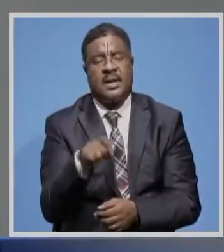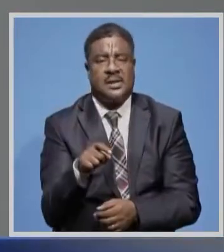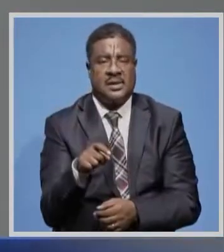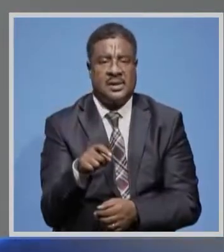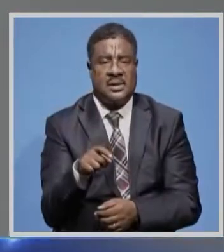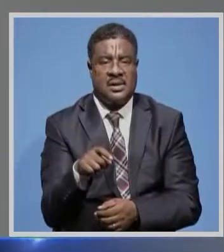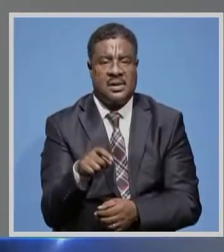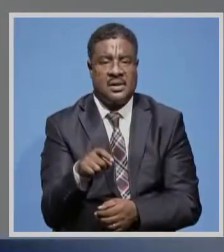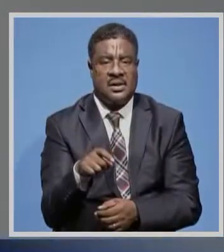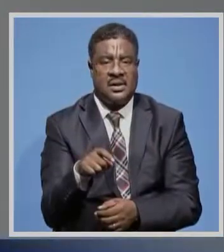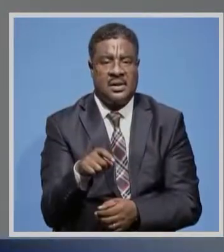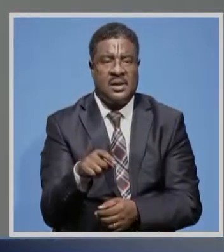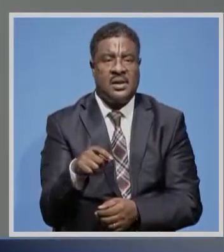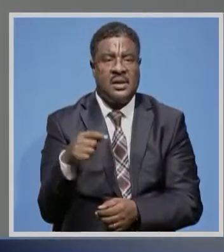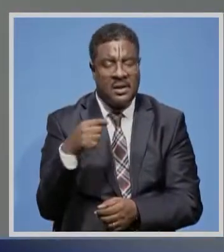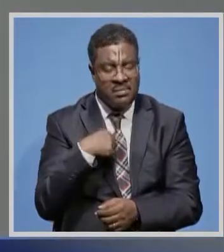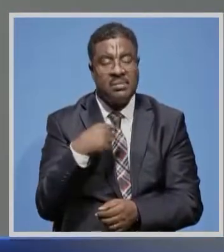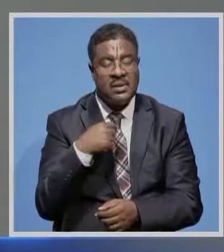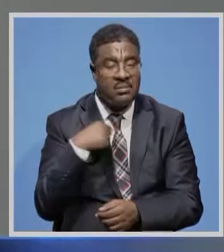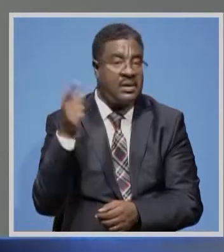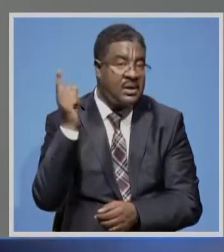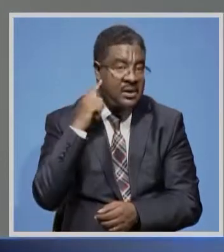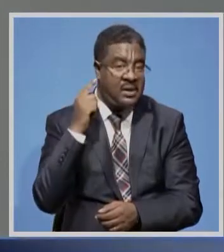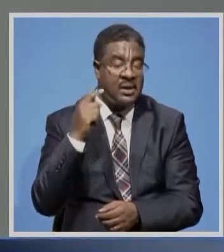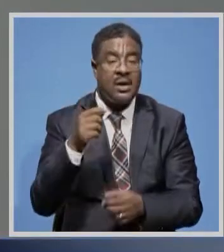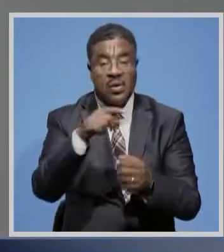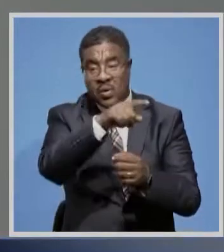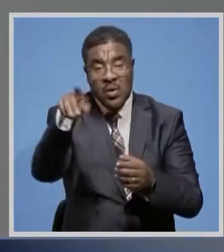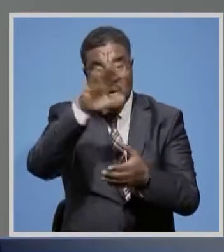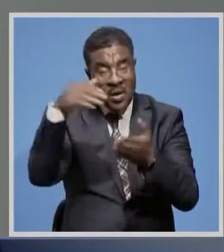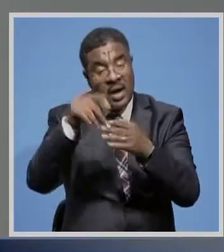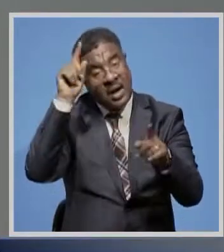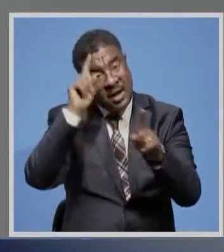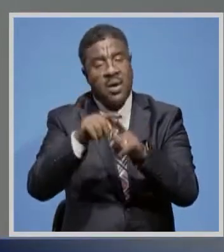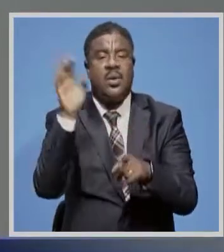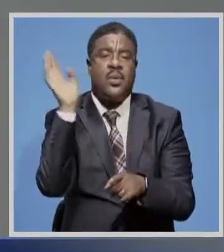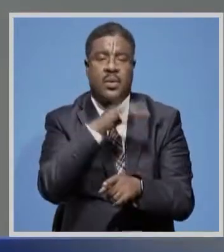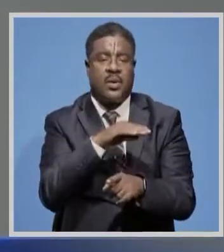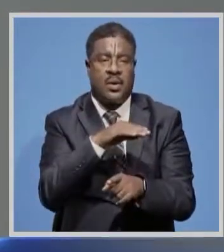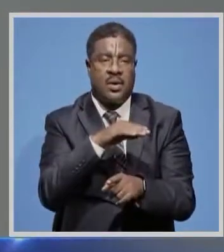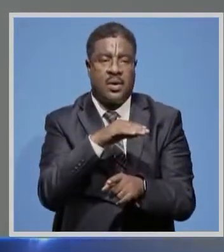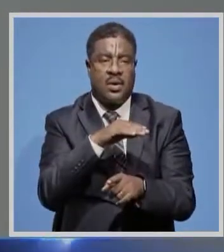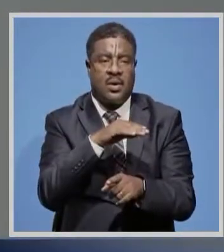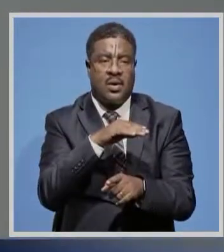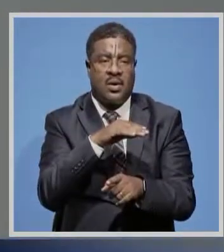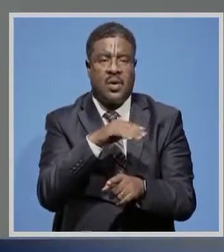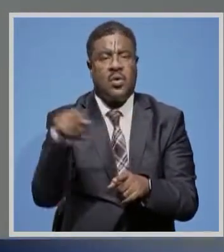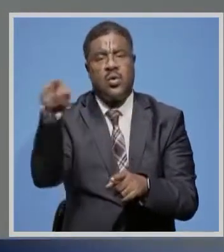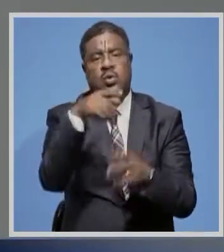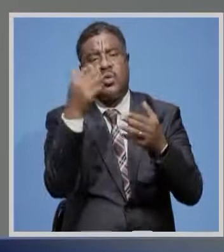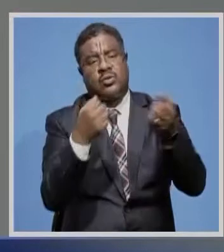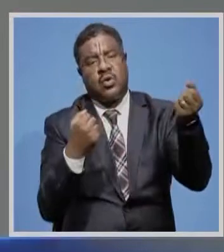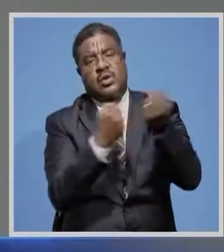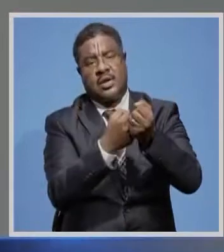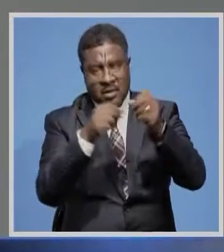And I'm told that you anonymously agreed that you want to work with, of course, our leader, Dr.